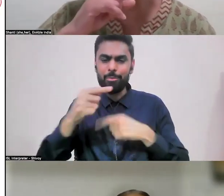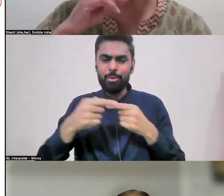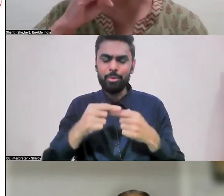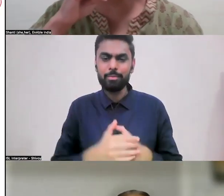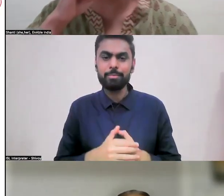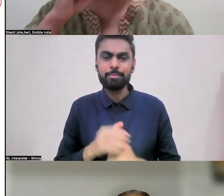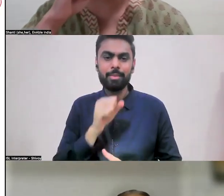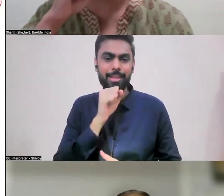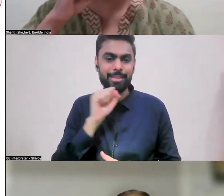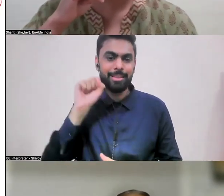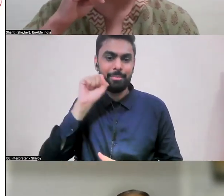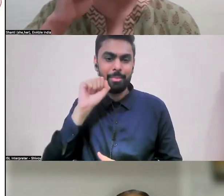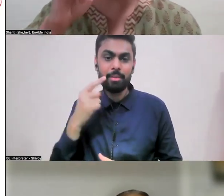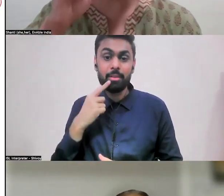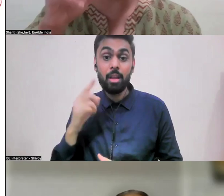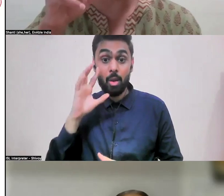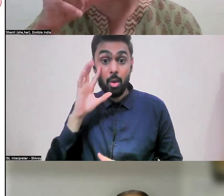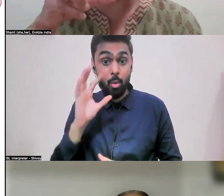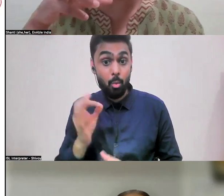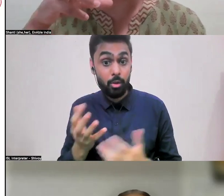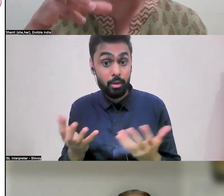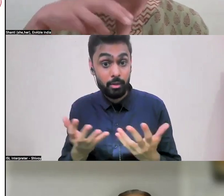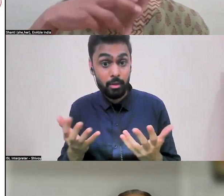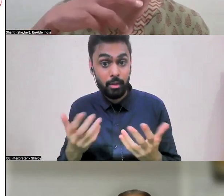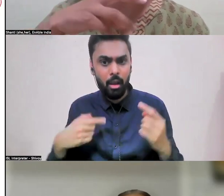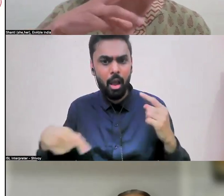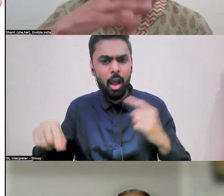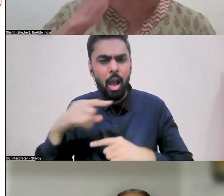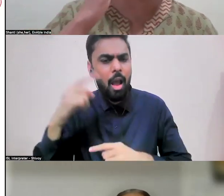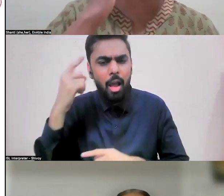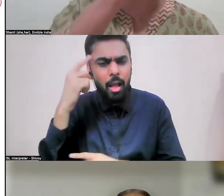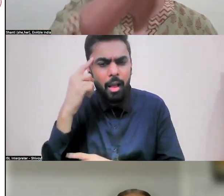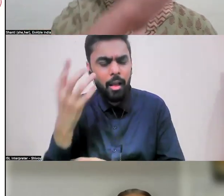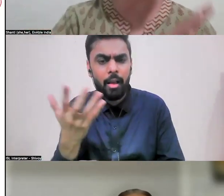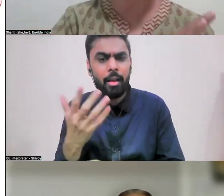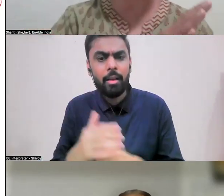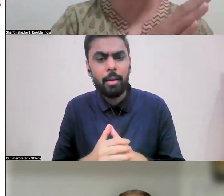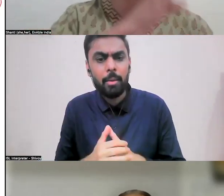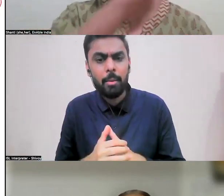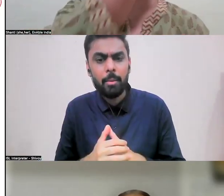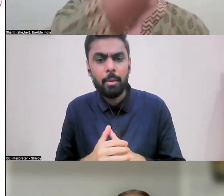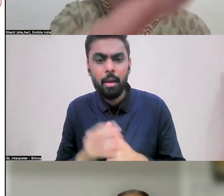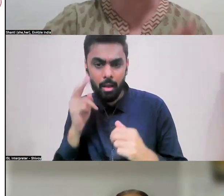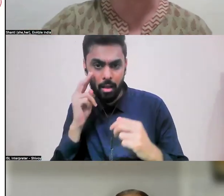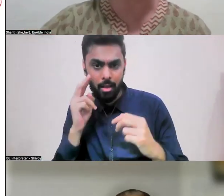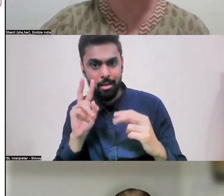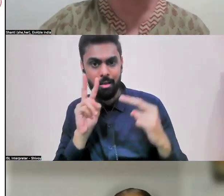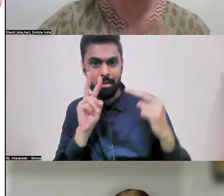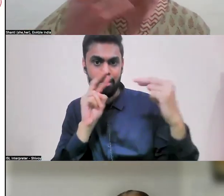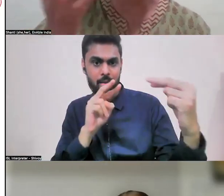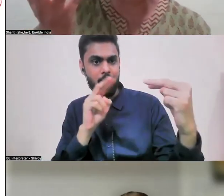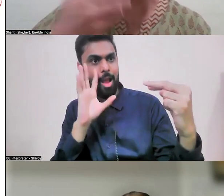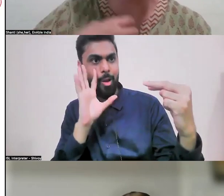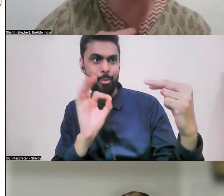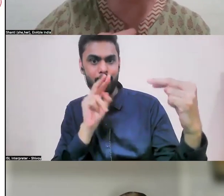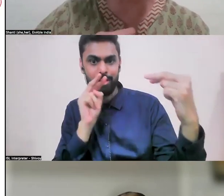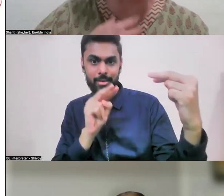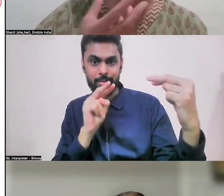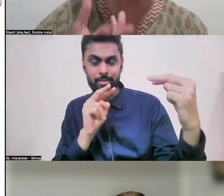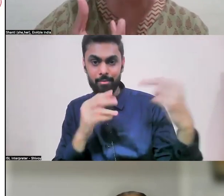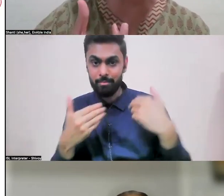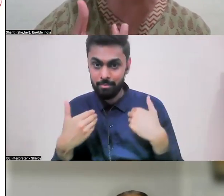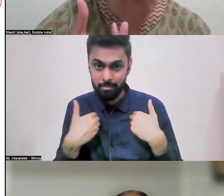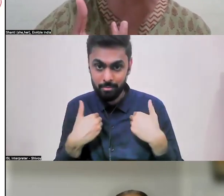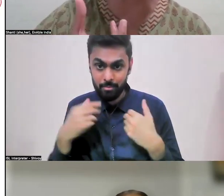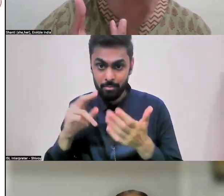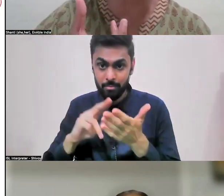I think it's important because somehow we think making eye contact is the most important thing. If I am neurodiverse